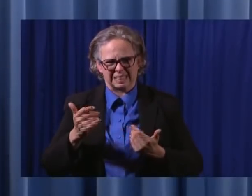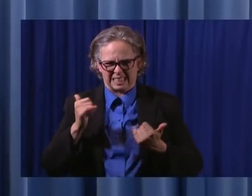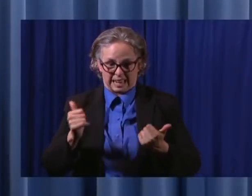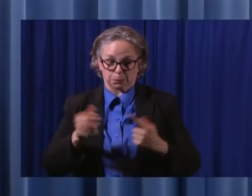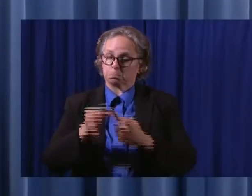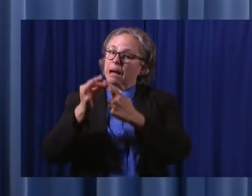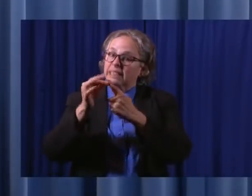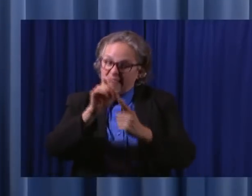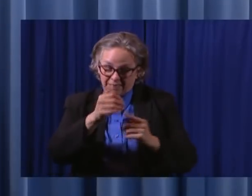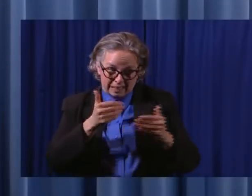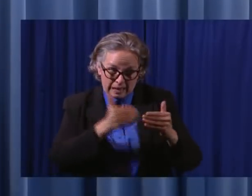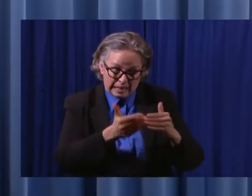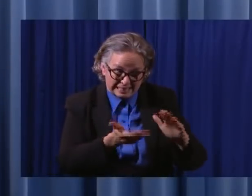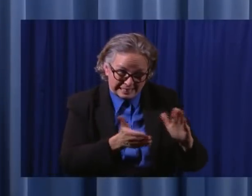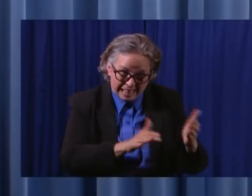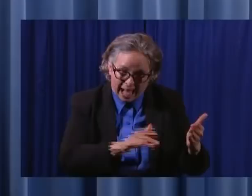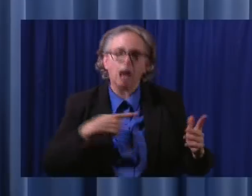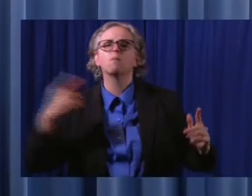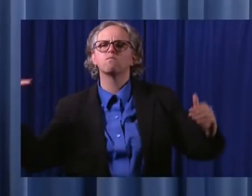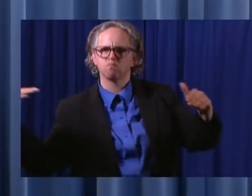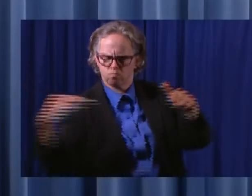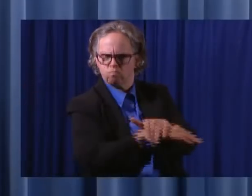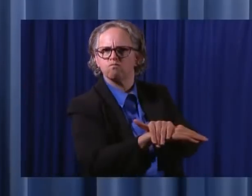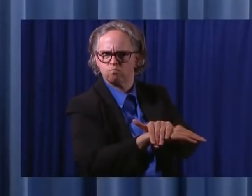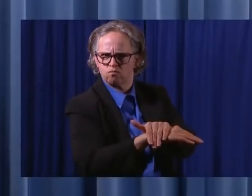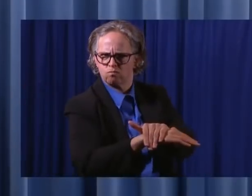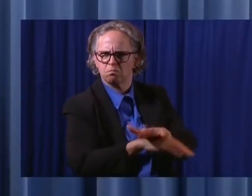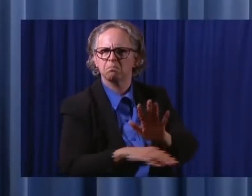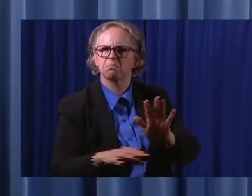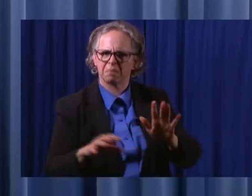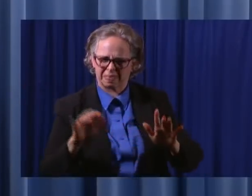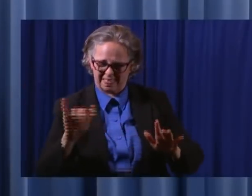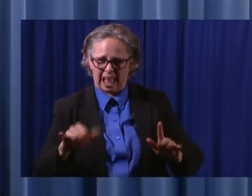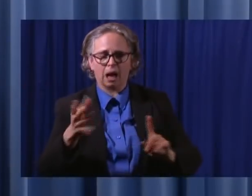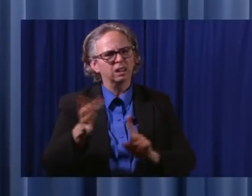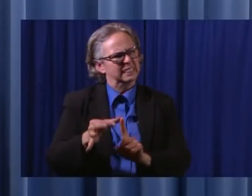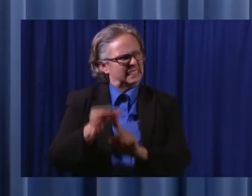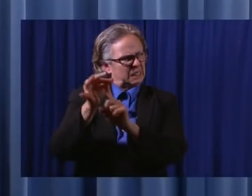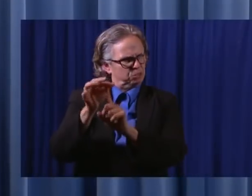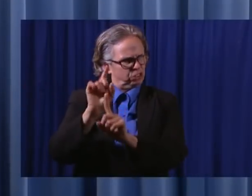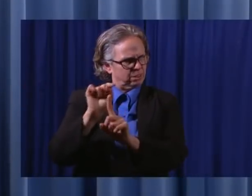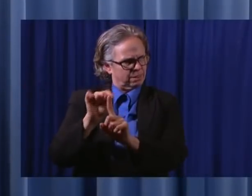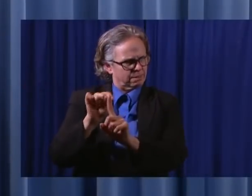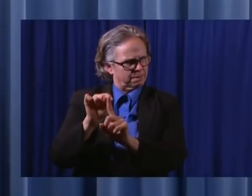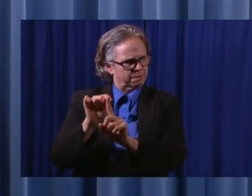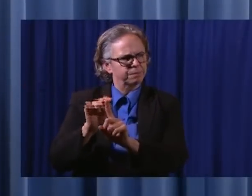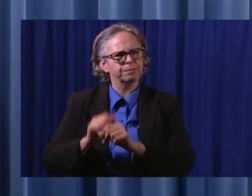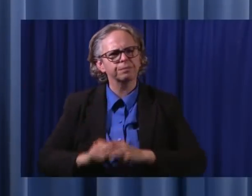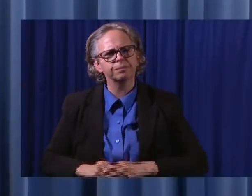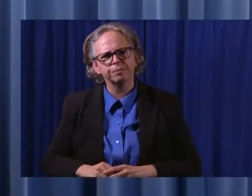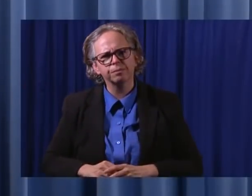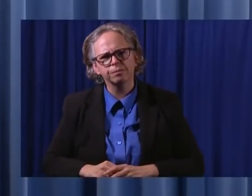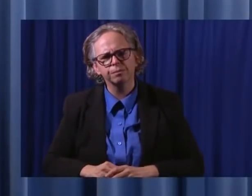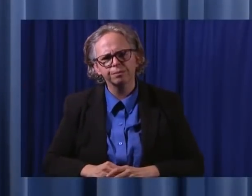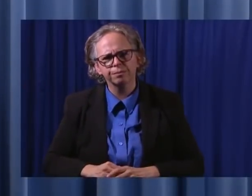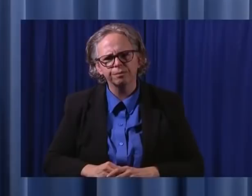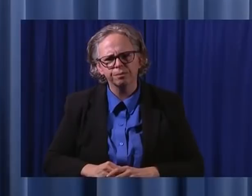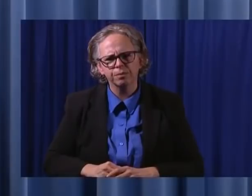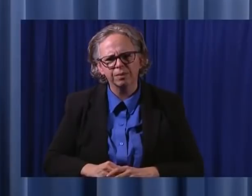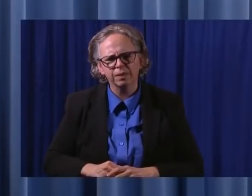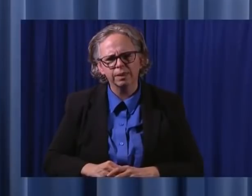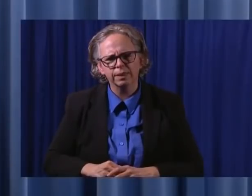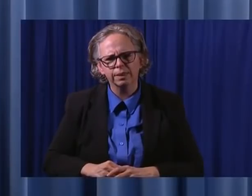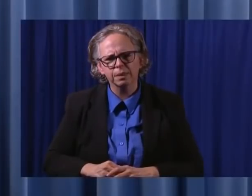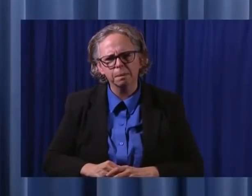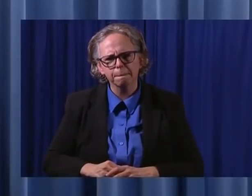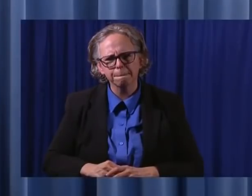me mention that that exception for end-of-life circumstances has been broadened, and people should take a